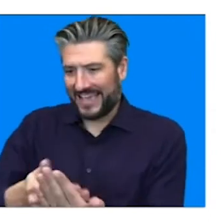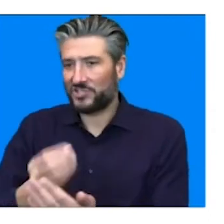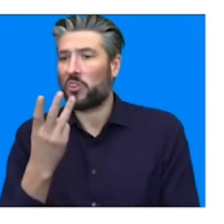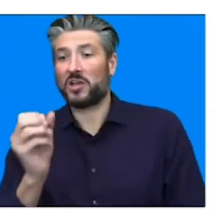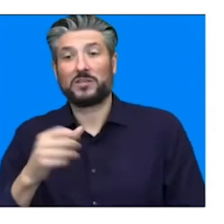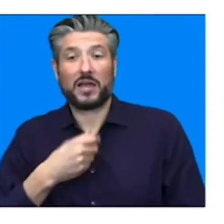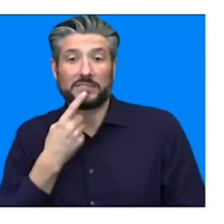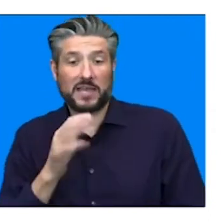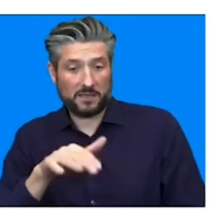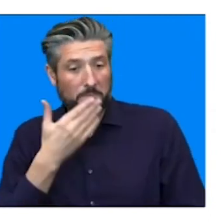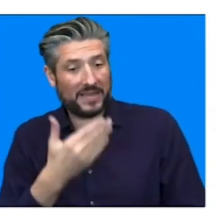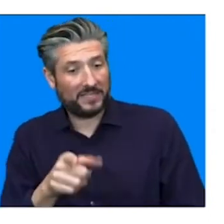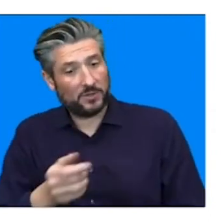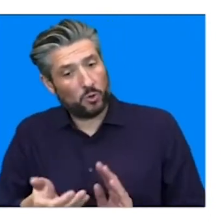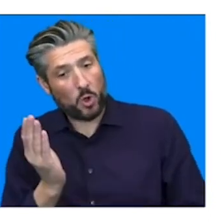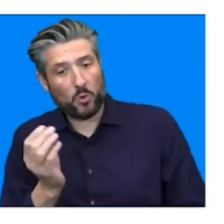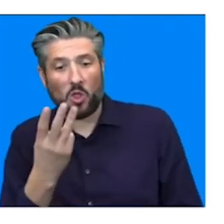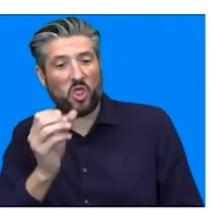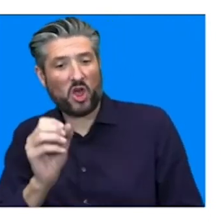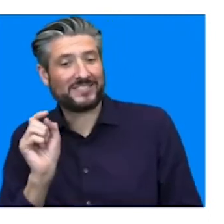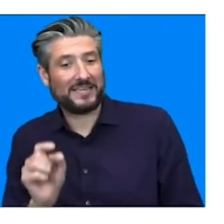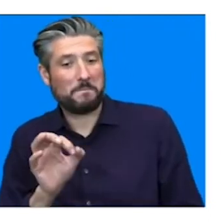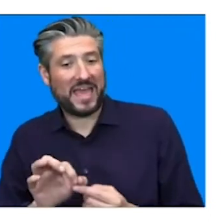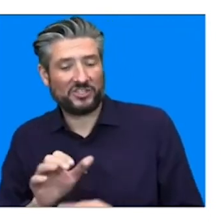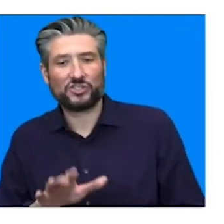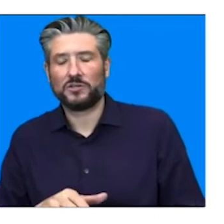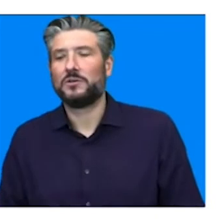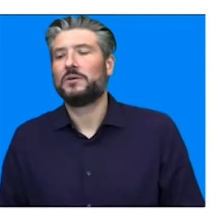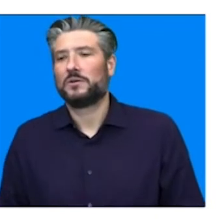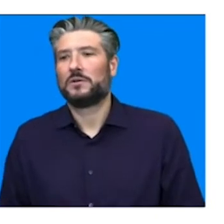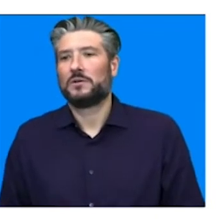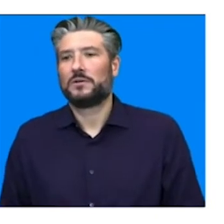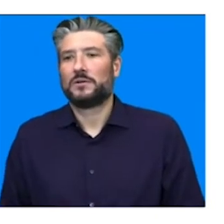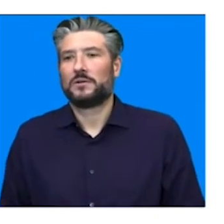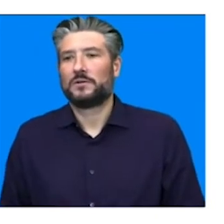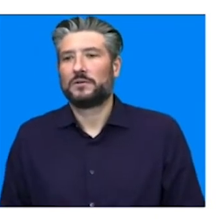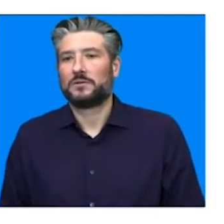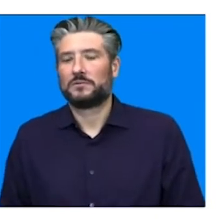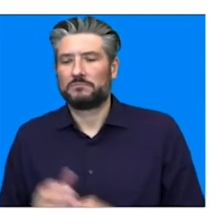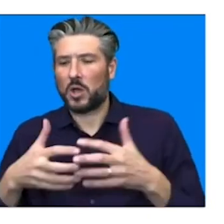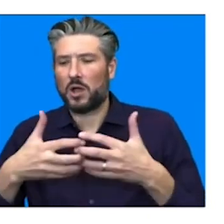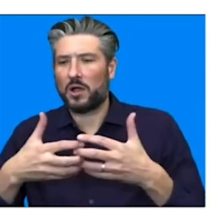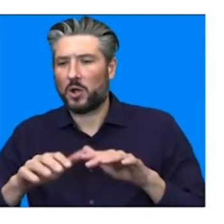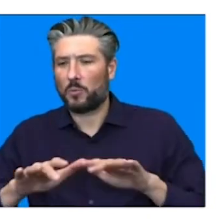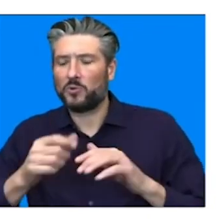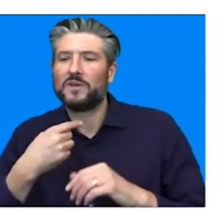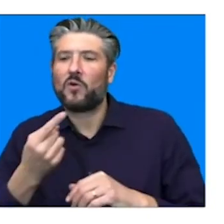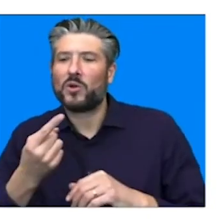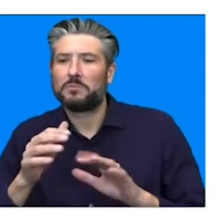30. Go to page 30. Enter. Page 30. Page